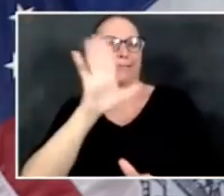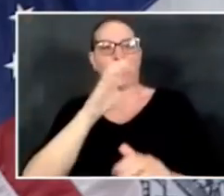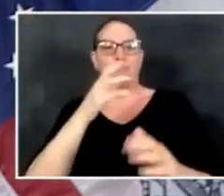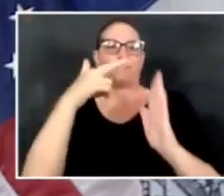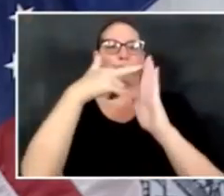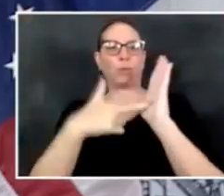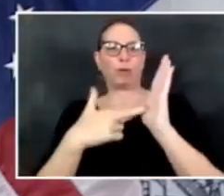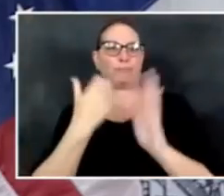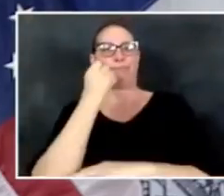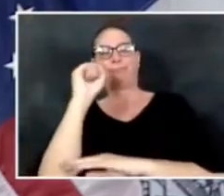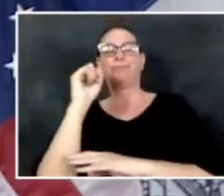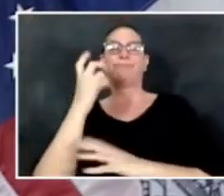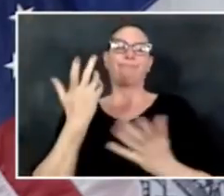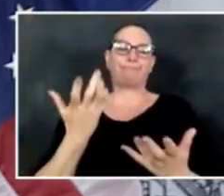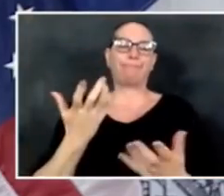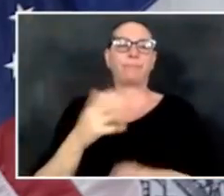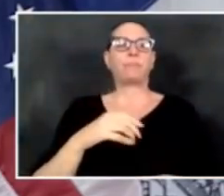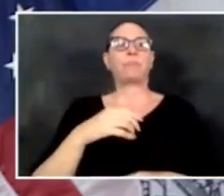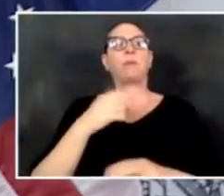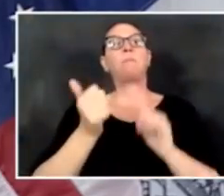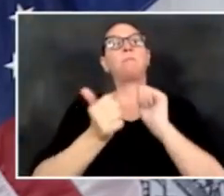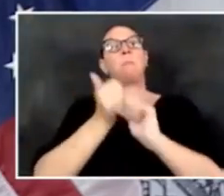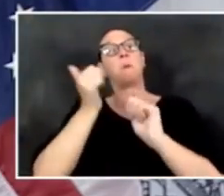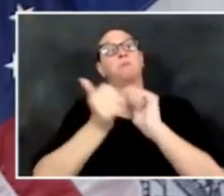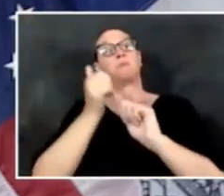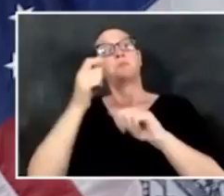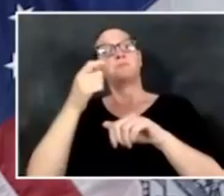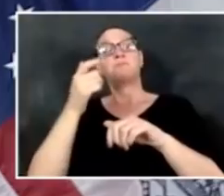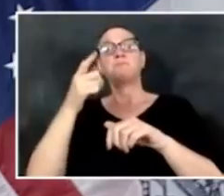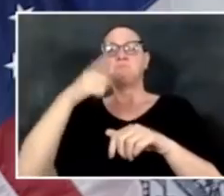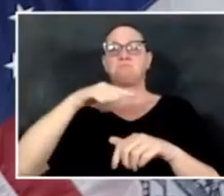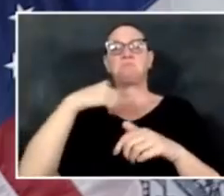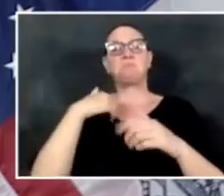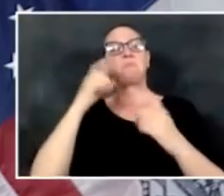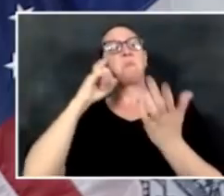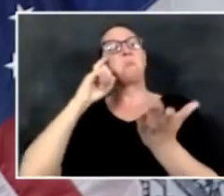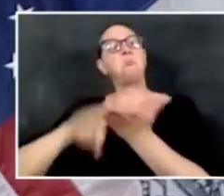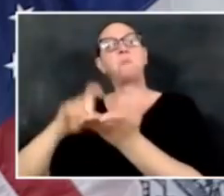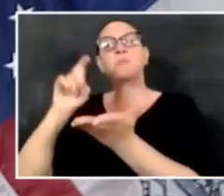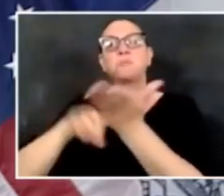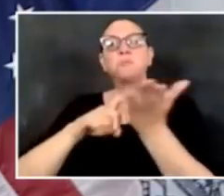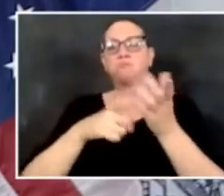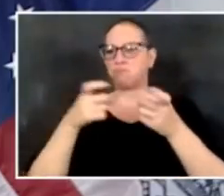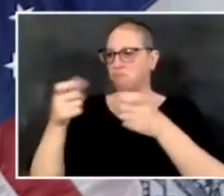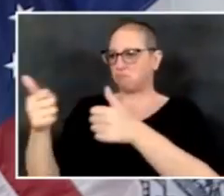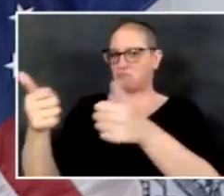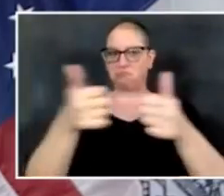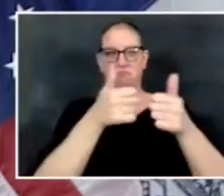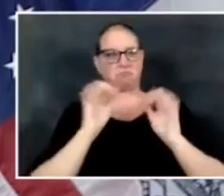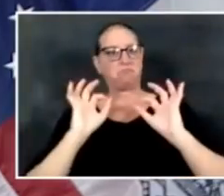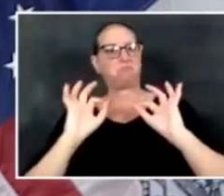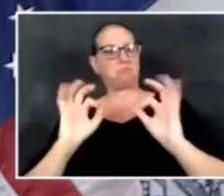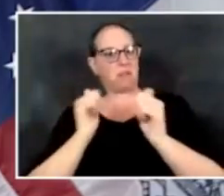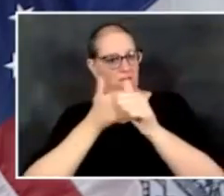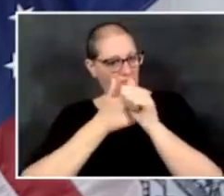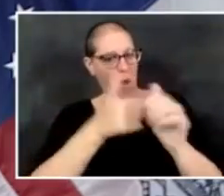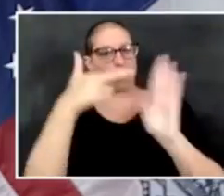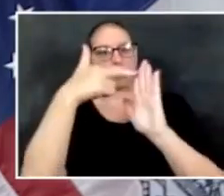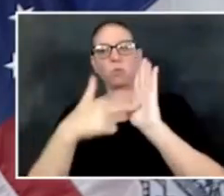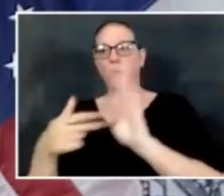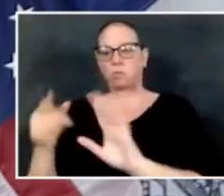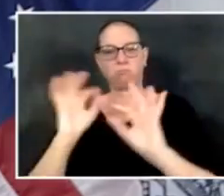distancing and the rules we're living with, and the NYPD has been crucial to that. They will remain crucial to that. As I've said, we're bringing other agencies in to augment this